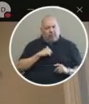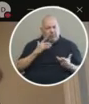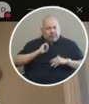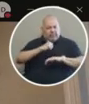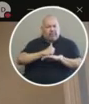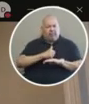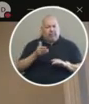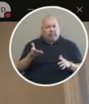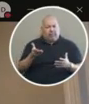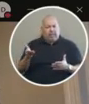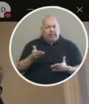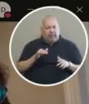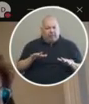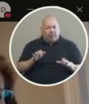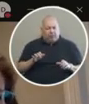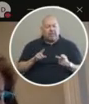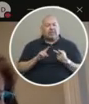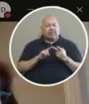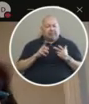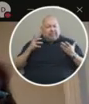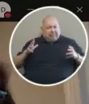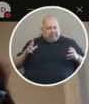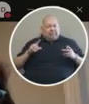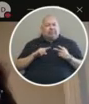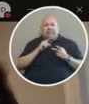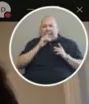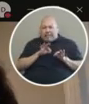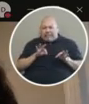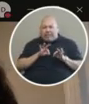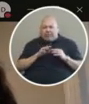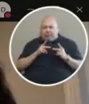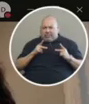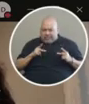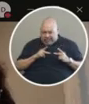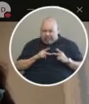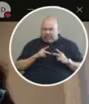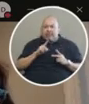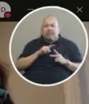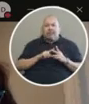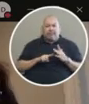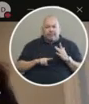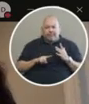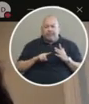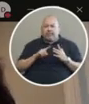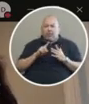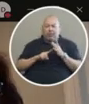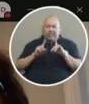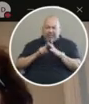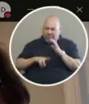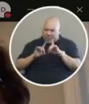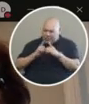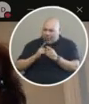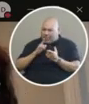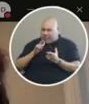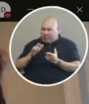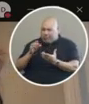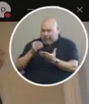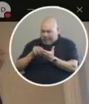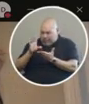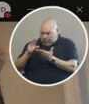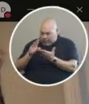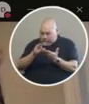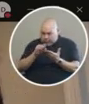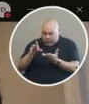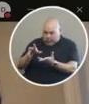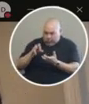place the hiring freeze for the non-essential positions. Our budget office has been working very closely with all the departments, as I mentioned. I prefer that we start